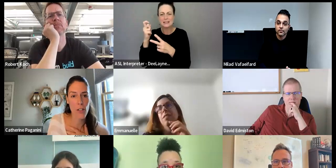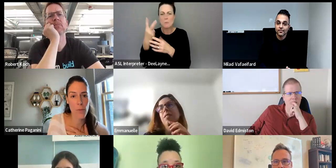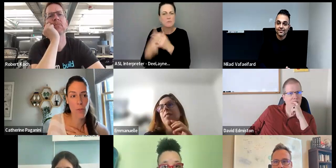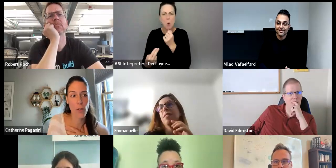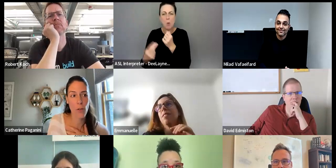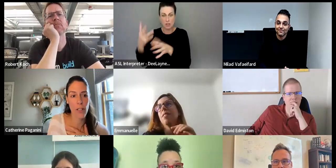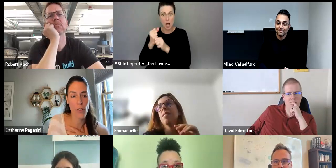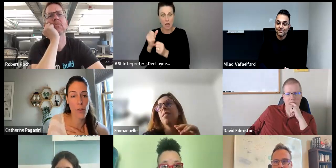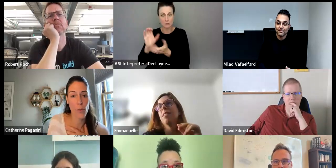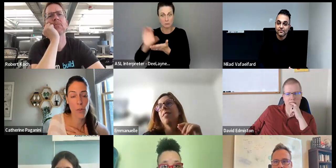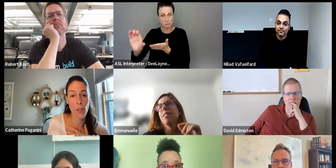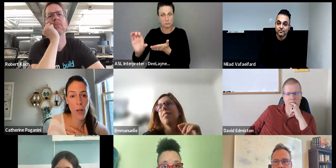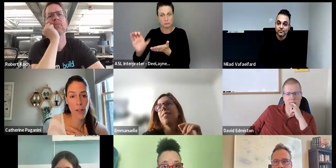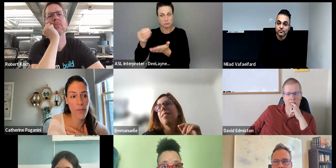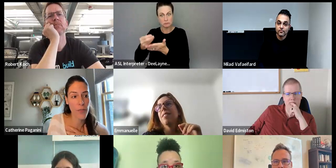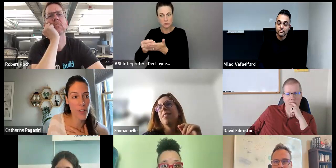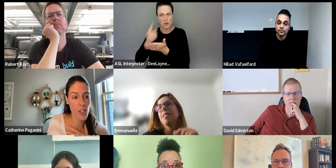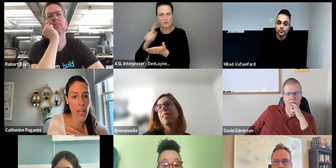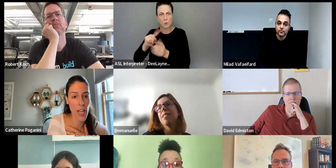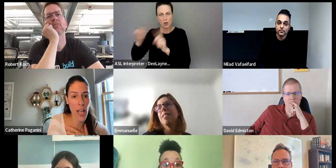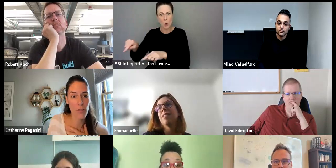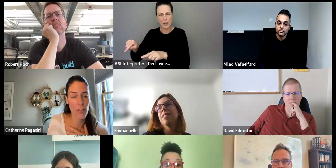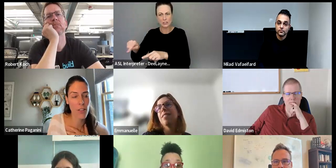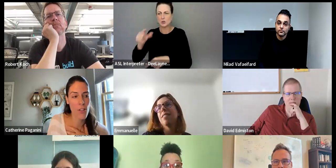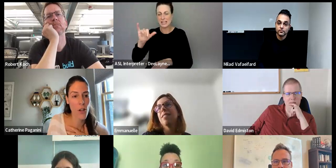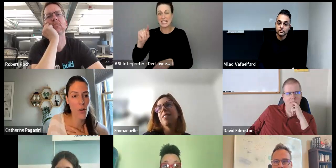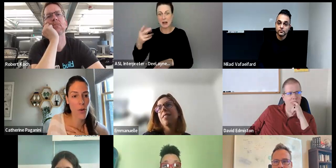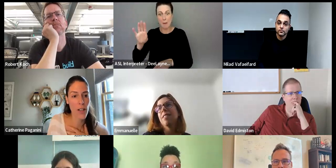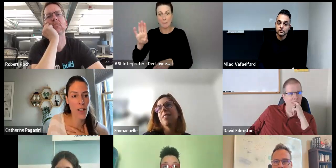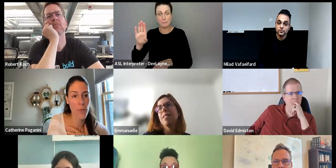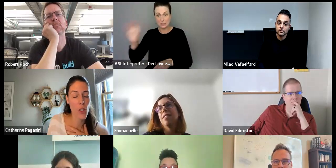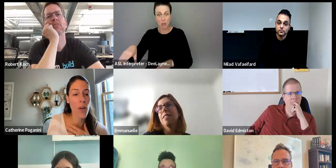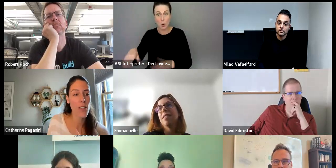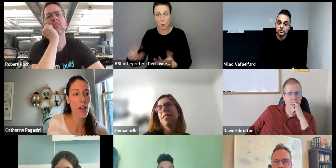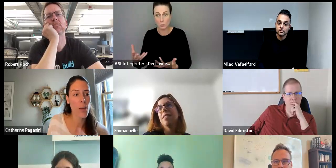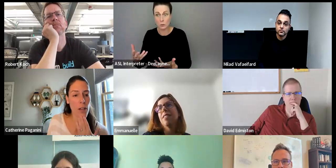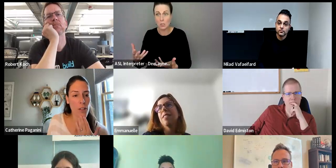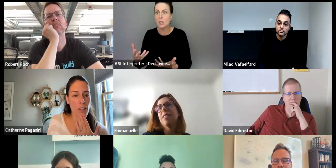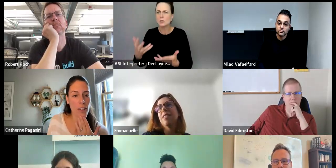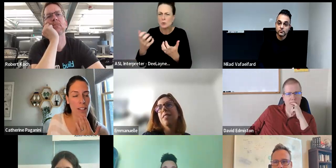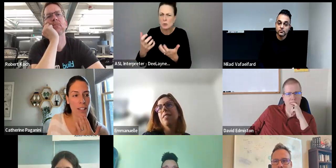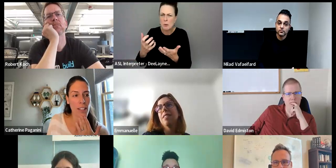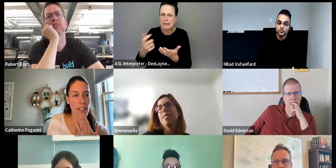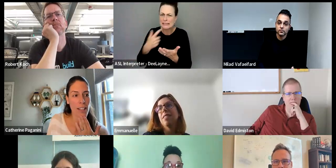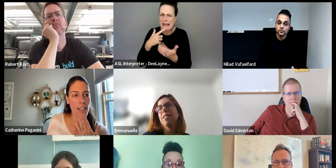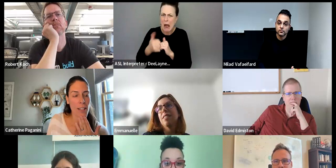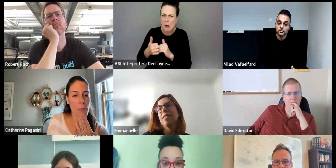both got a scholarship for going to KubeCon Chicago. So do you want to talk about,